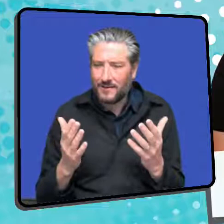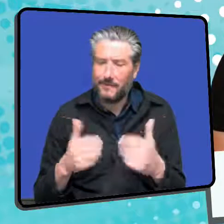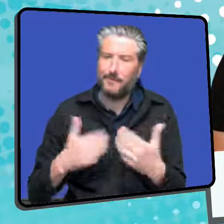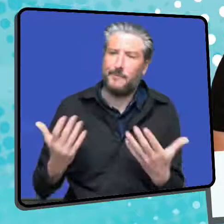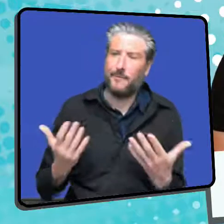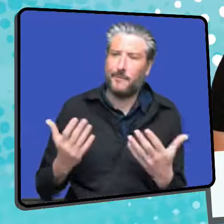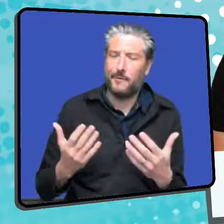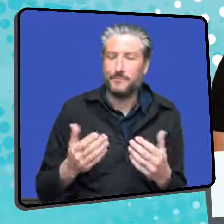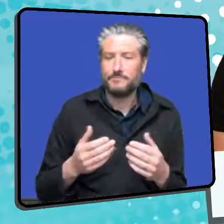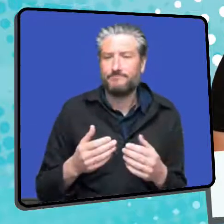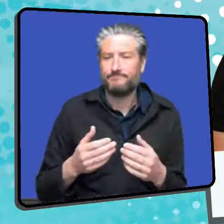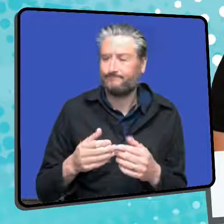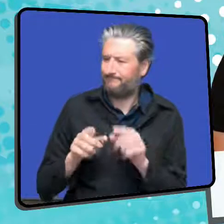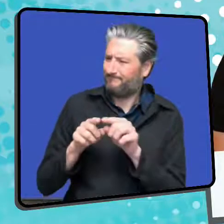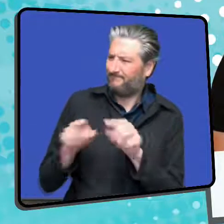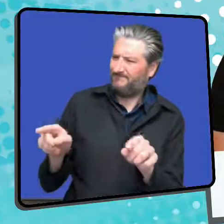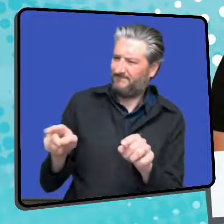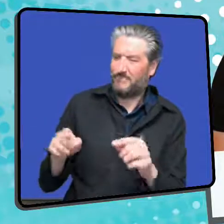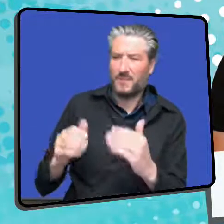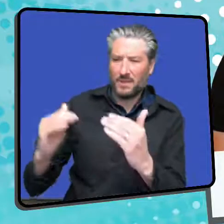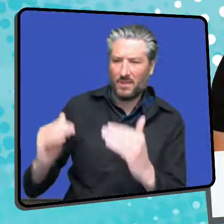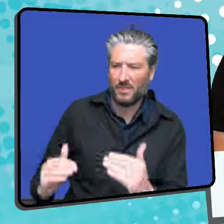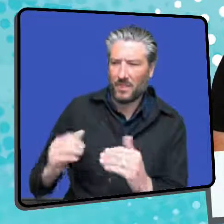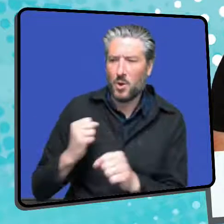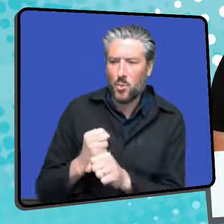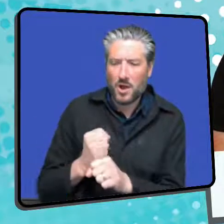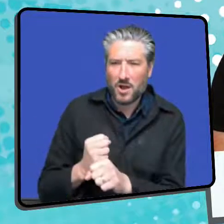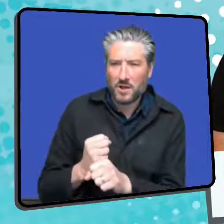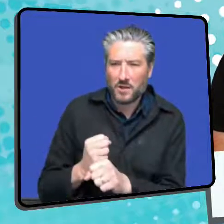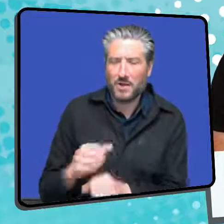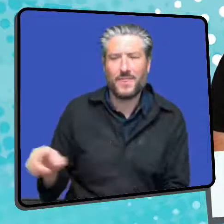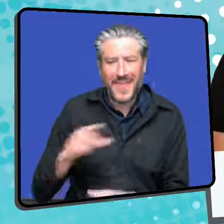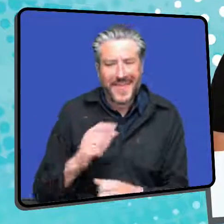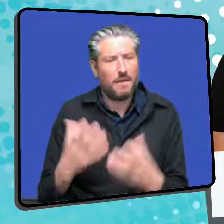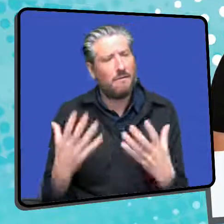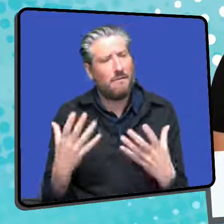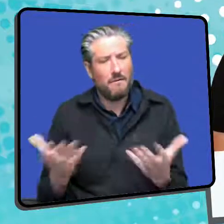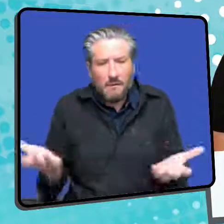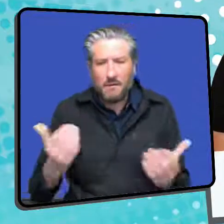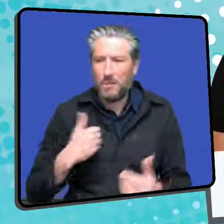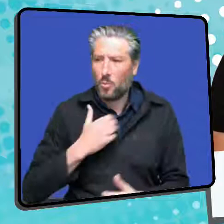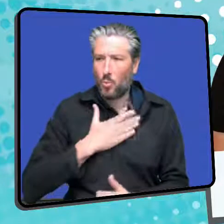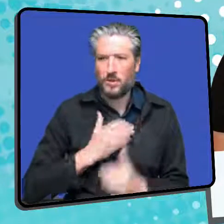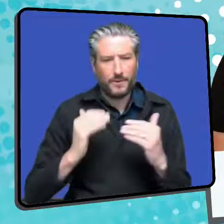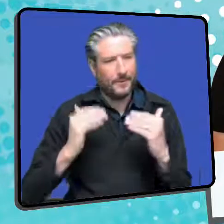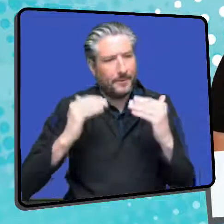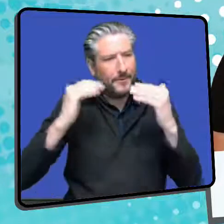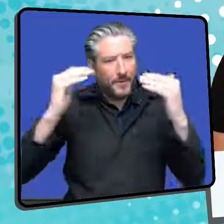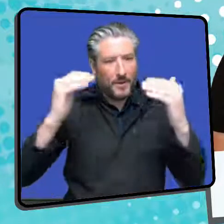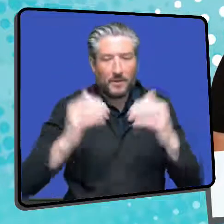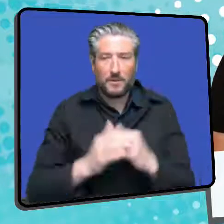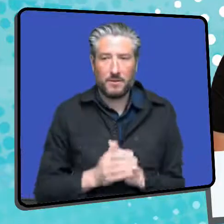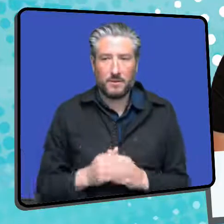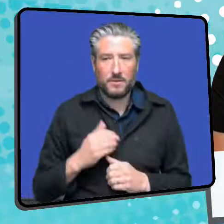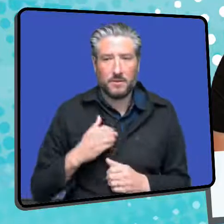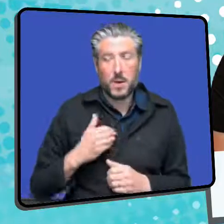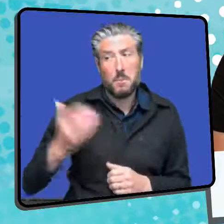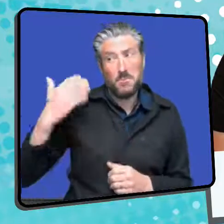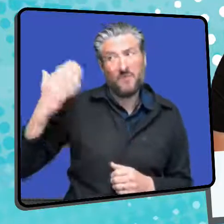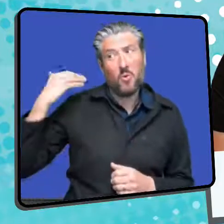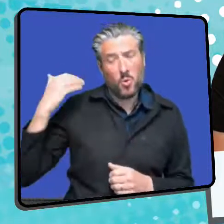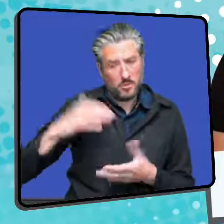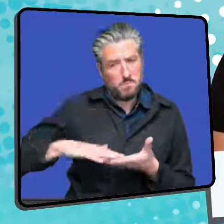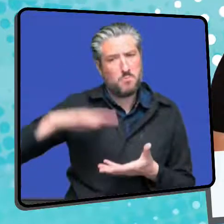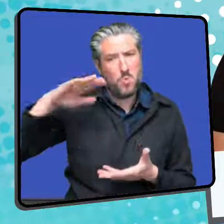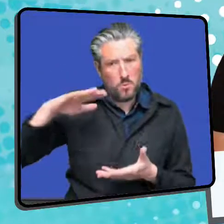lot of that stuff is quite still frustrating. It's less common than it was, I think, and that's a big part of why I joined the